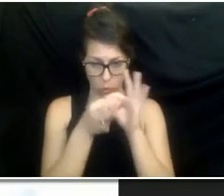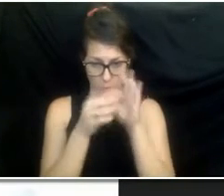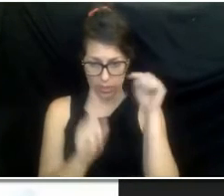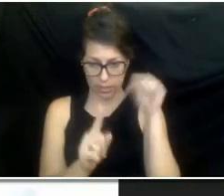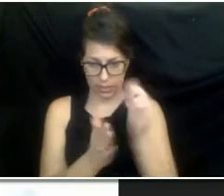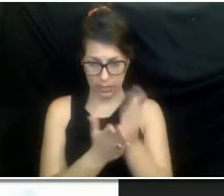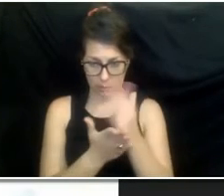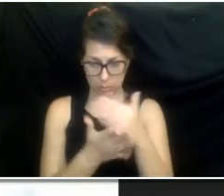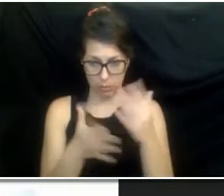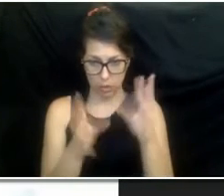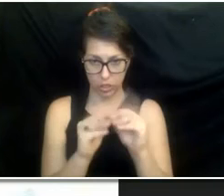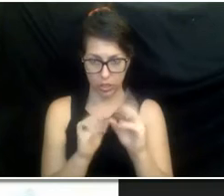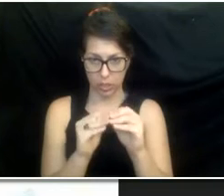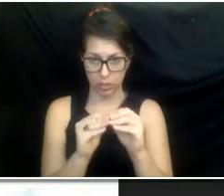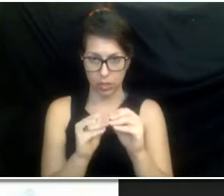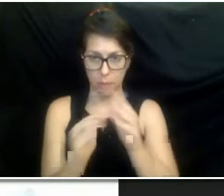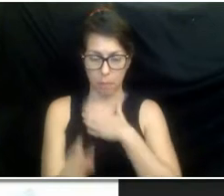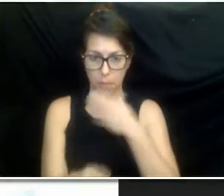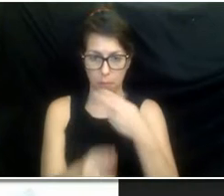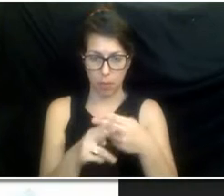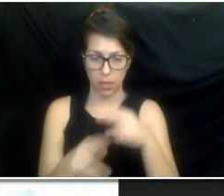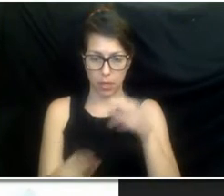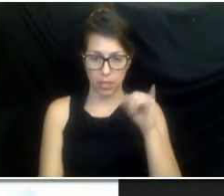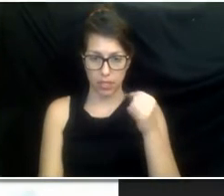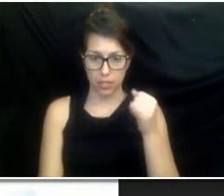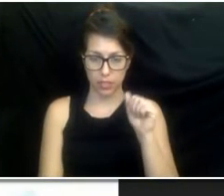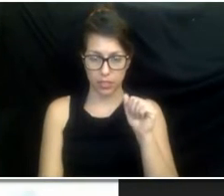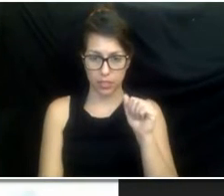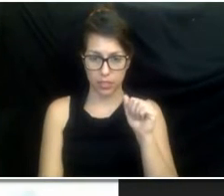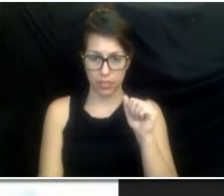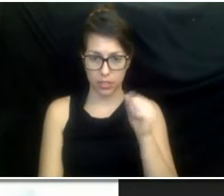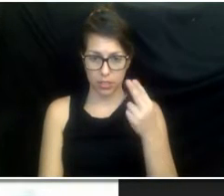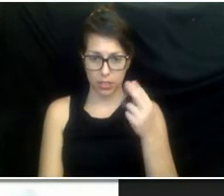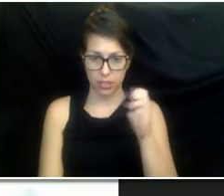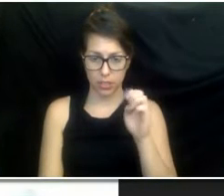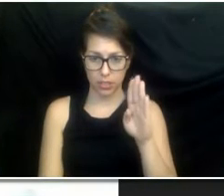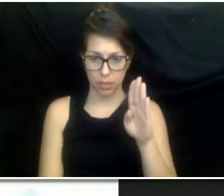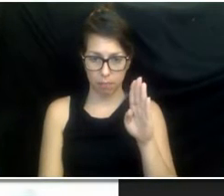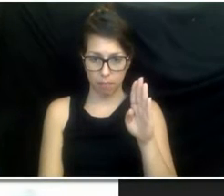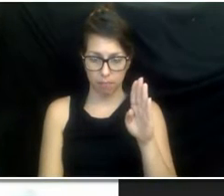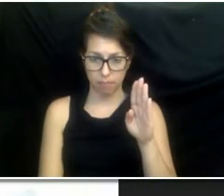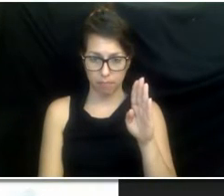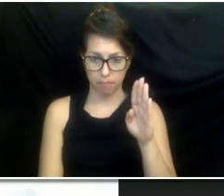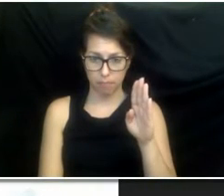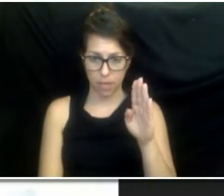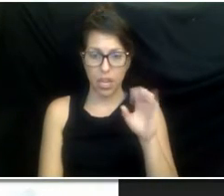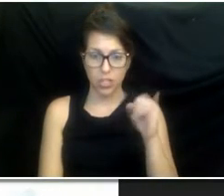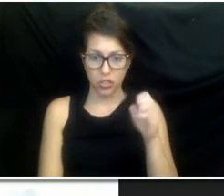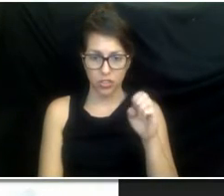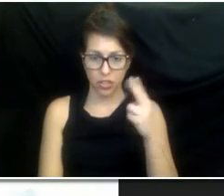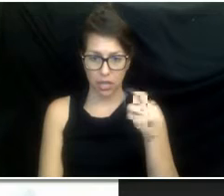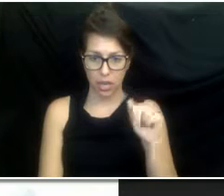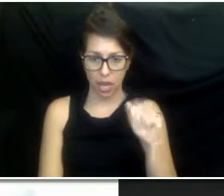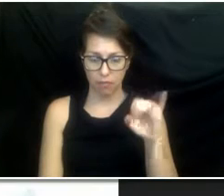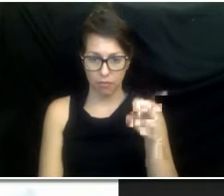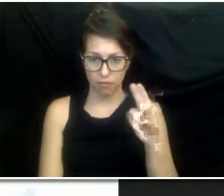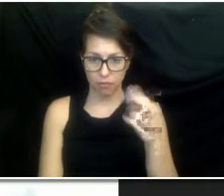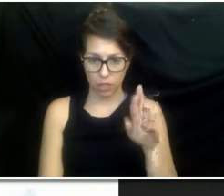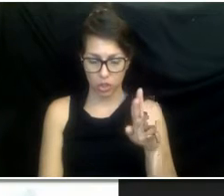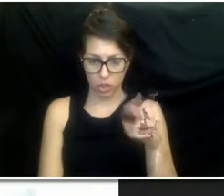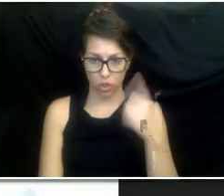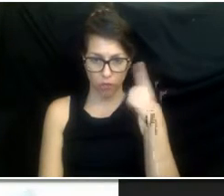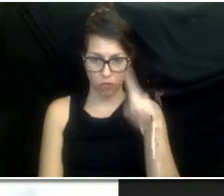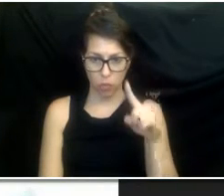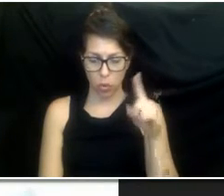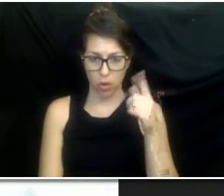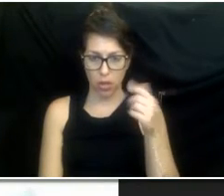including 24hour hotline shelter long-term transitional housing economic empowerment